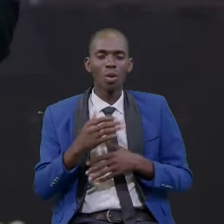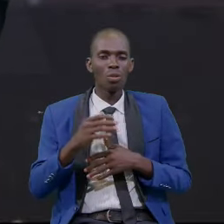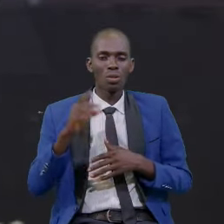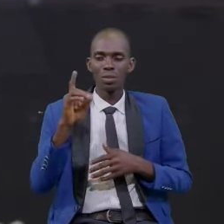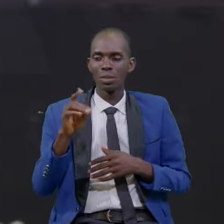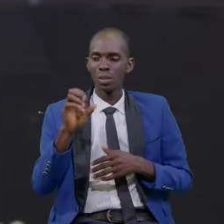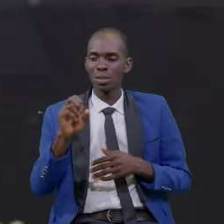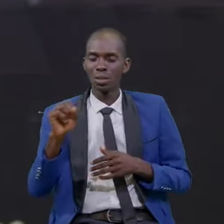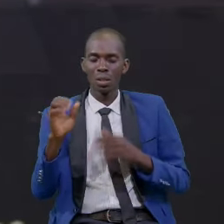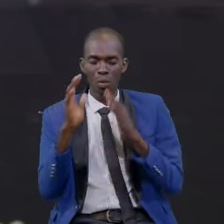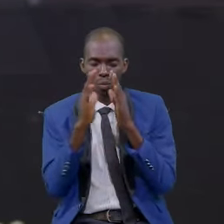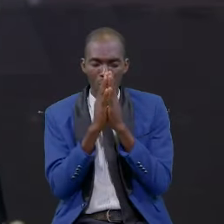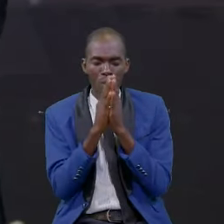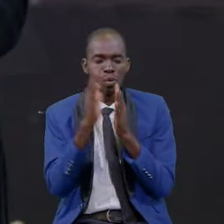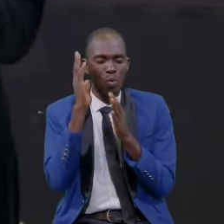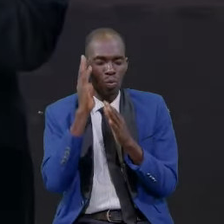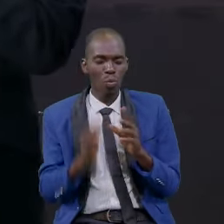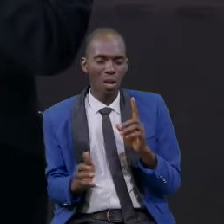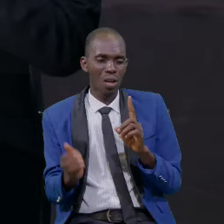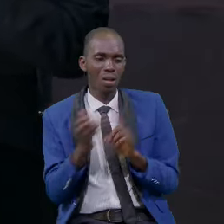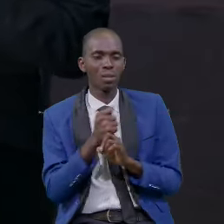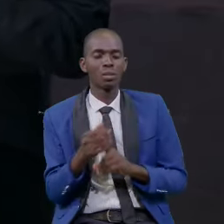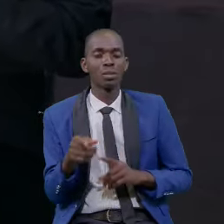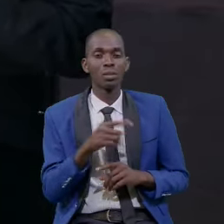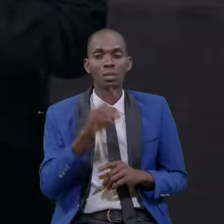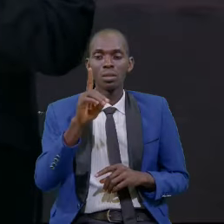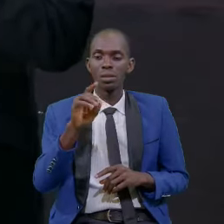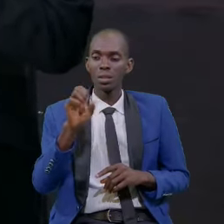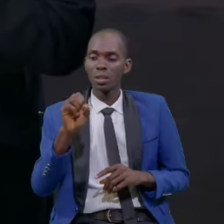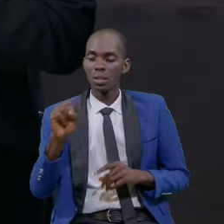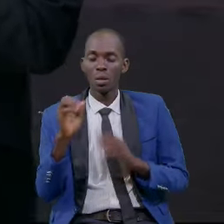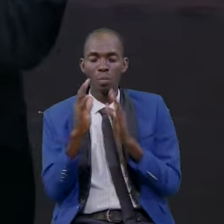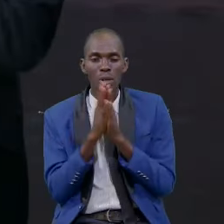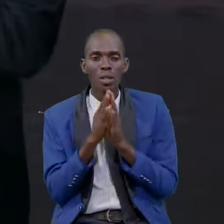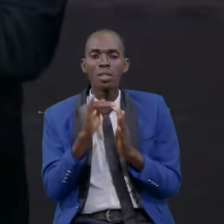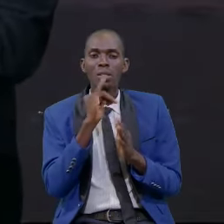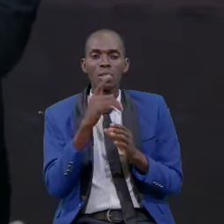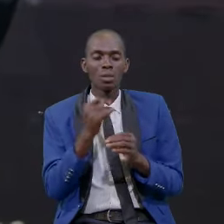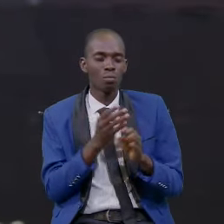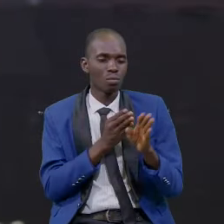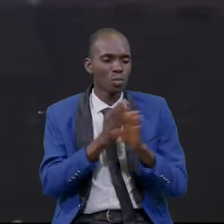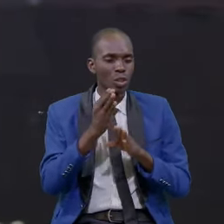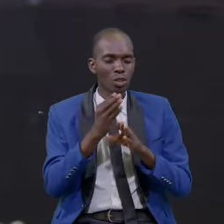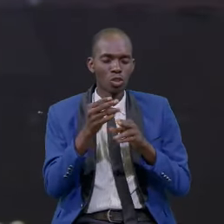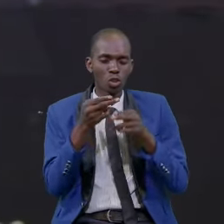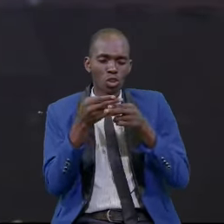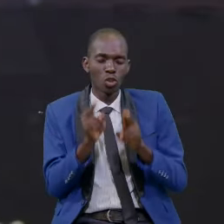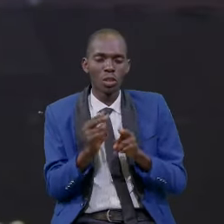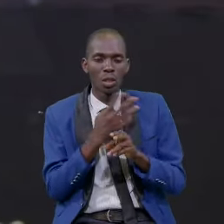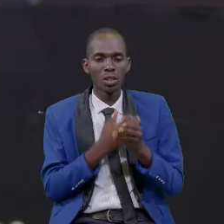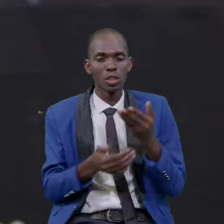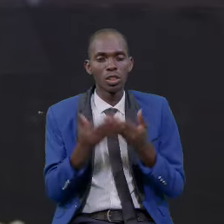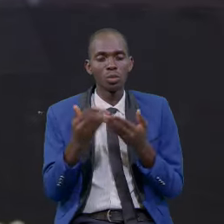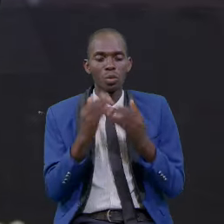prayer will arrest them. DSS prayer is the direct, short, and simple prayer the man of God will